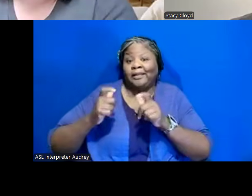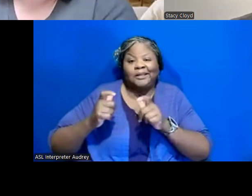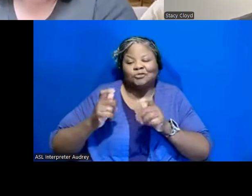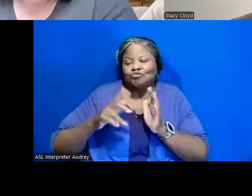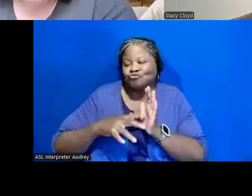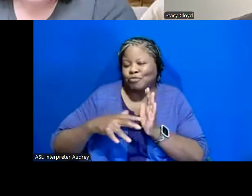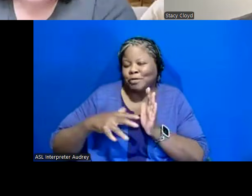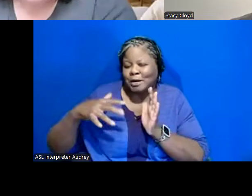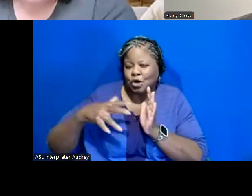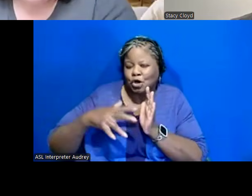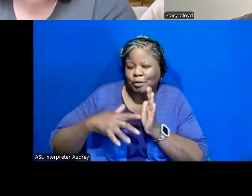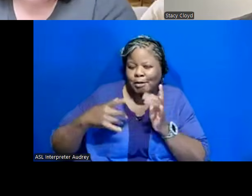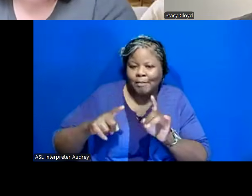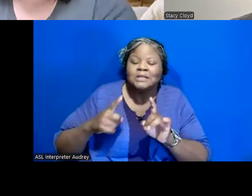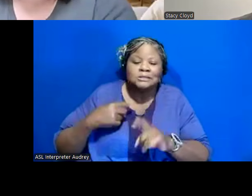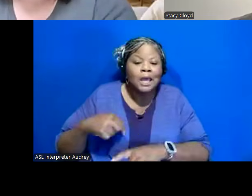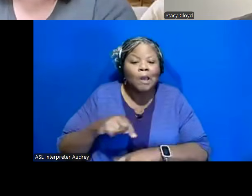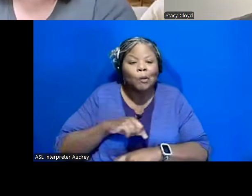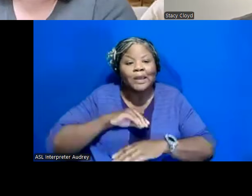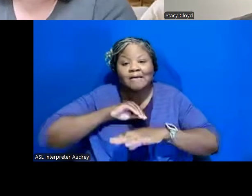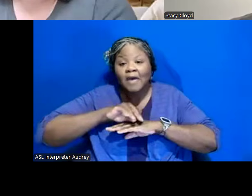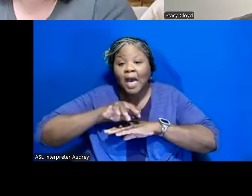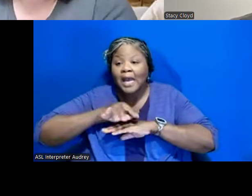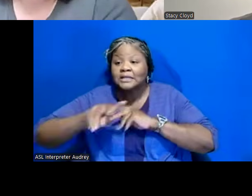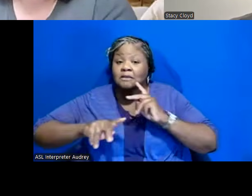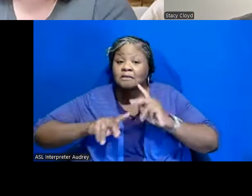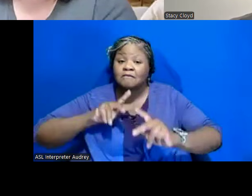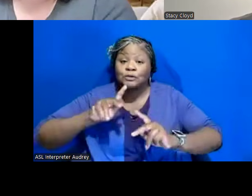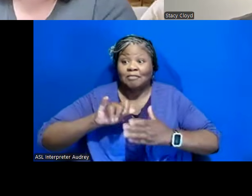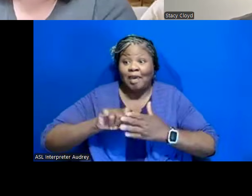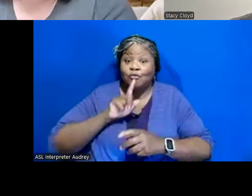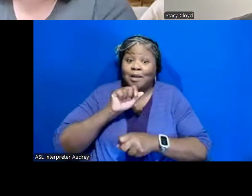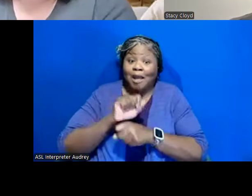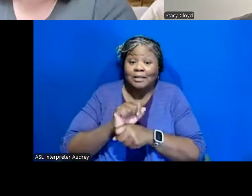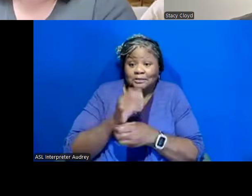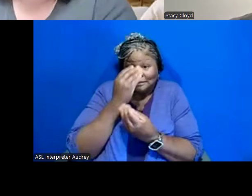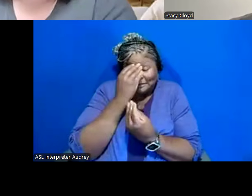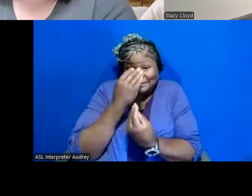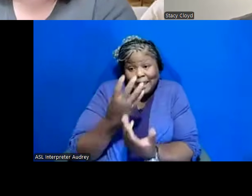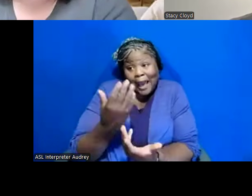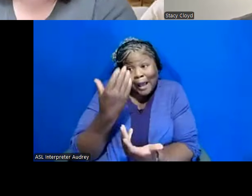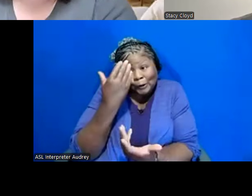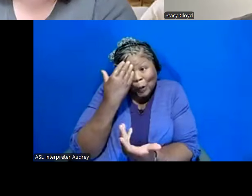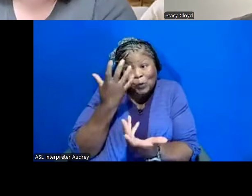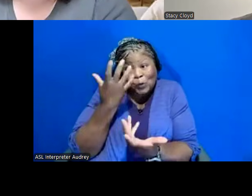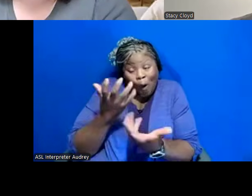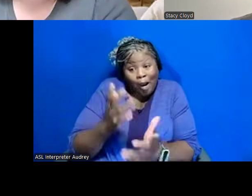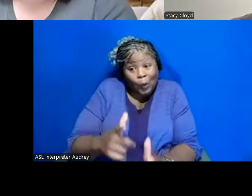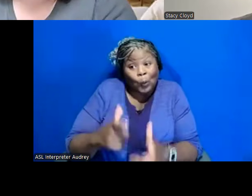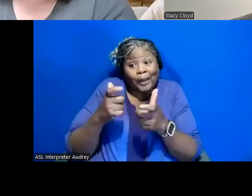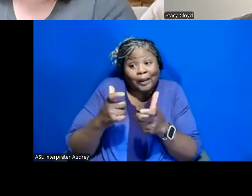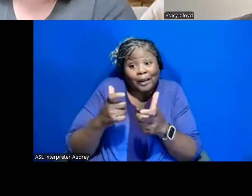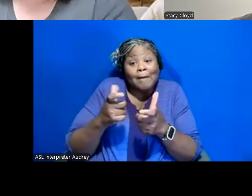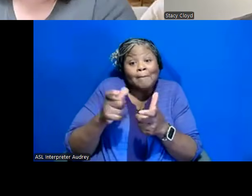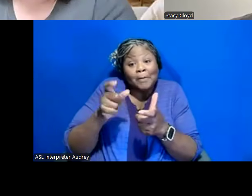case. And we often advise folks of that reality and say, look, I know you're going to want this to happen quickly, but you need